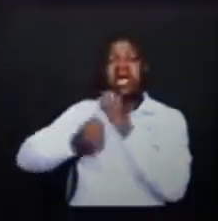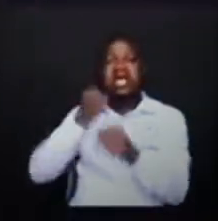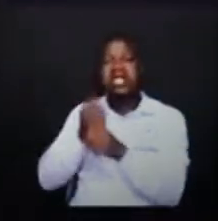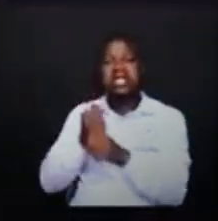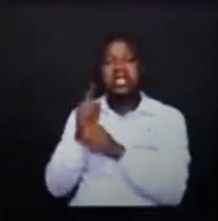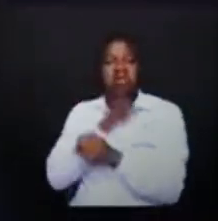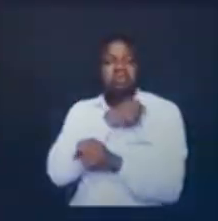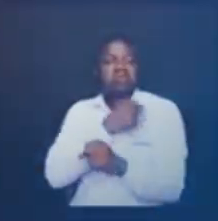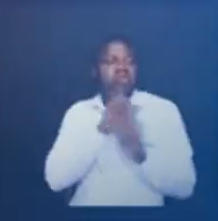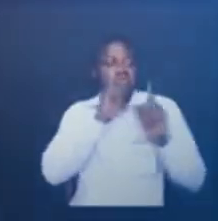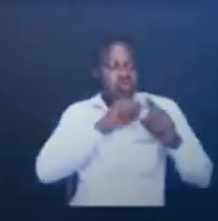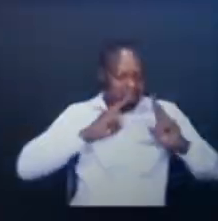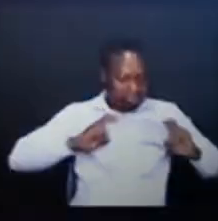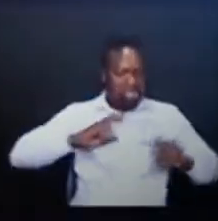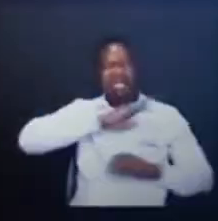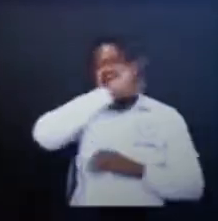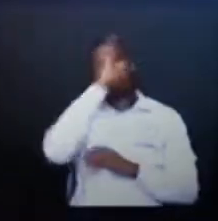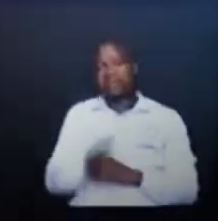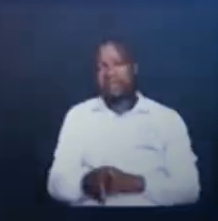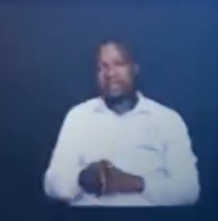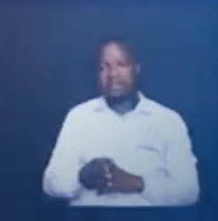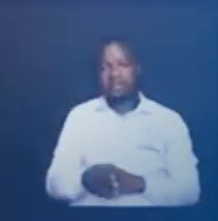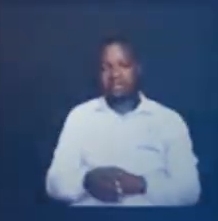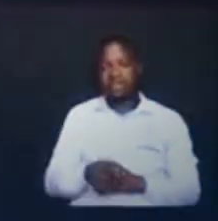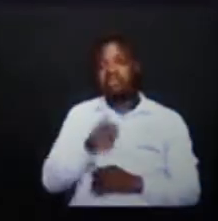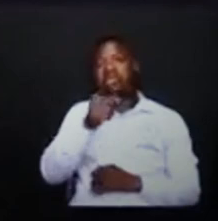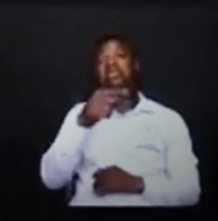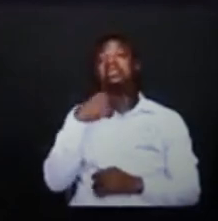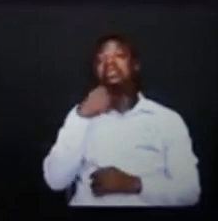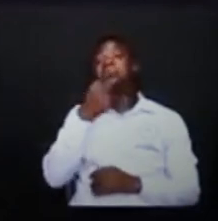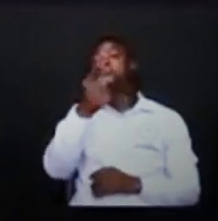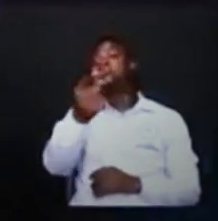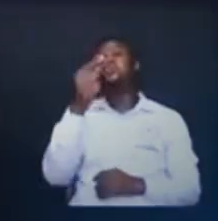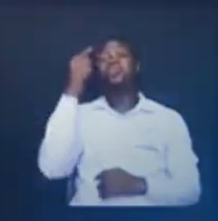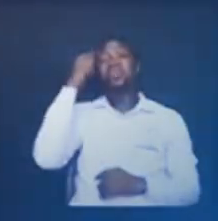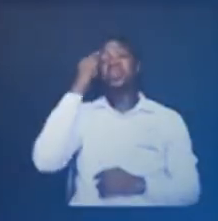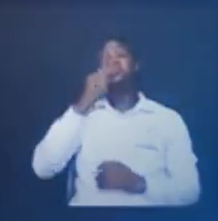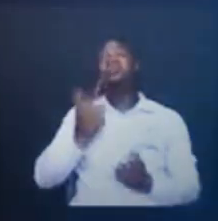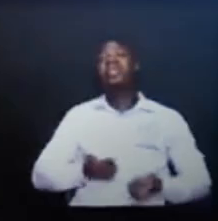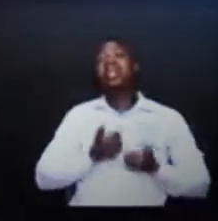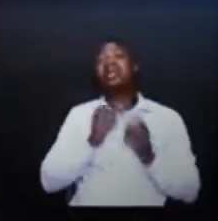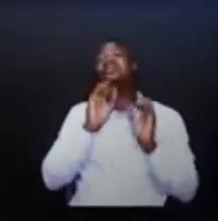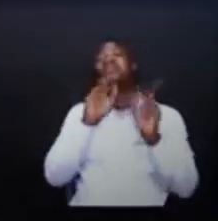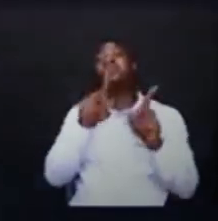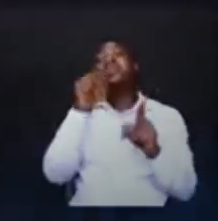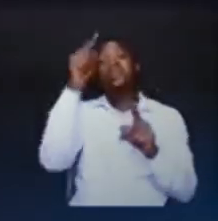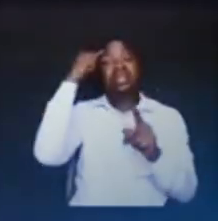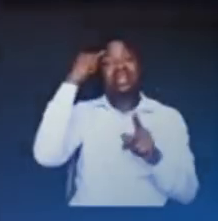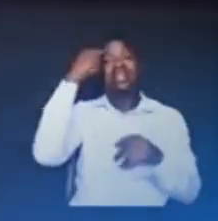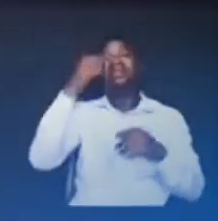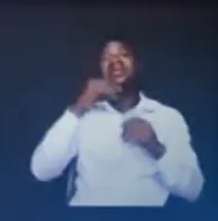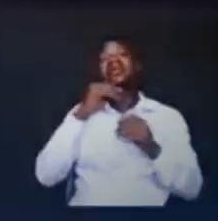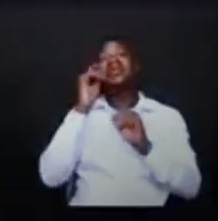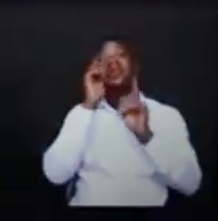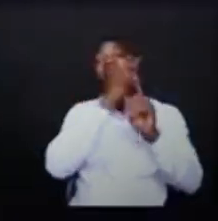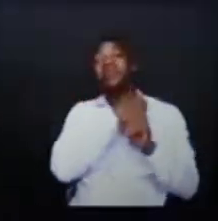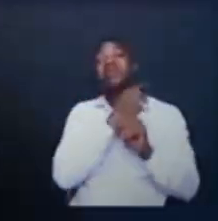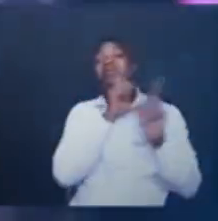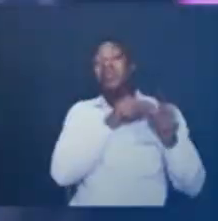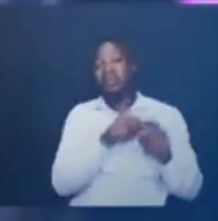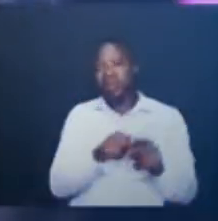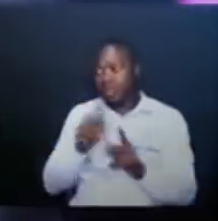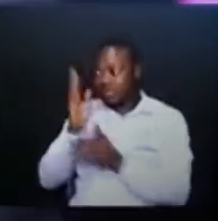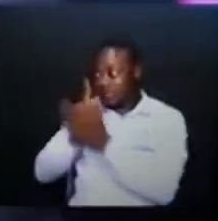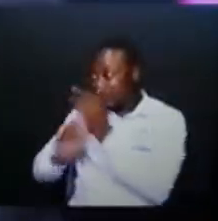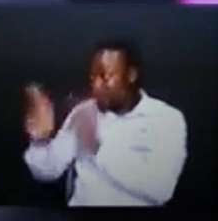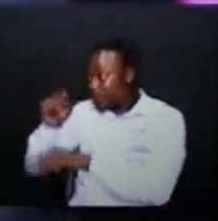cancer. Some people they don't even have food to eat. How would they think of checkup? Who is going to pay for the checkup? Na me